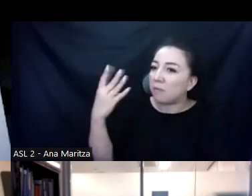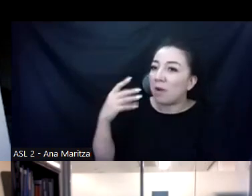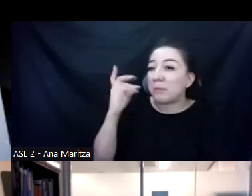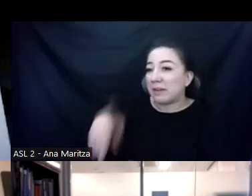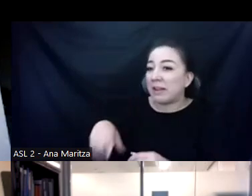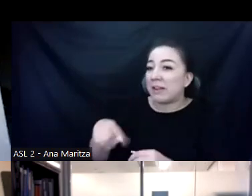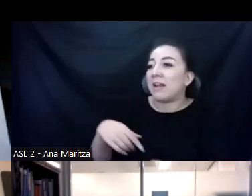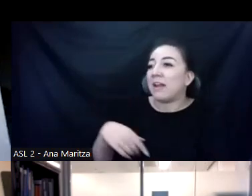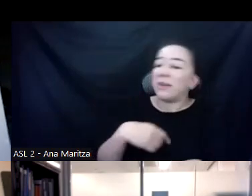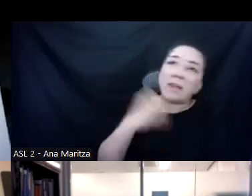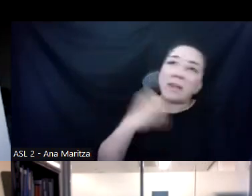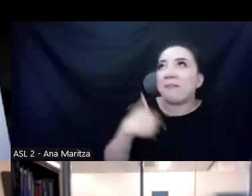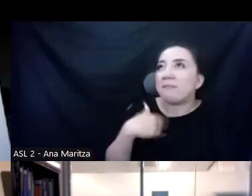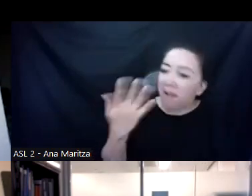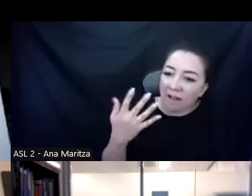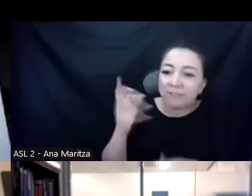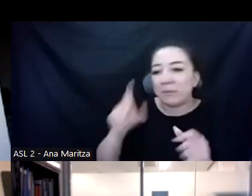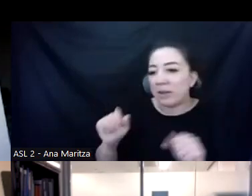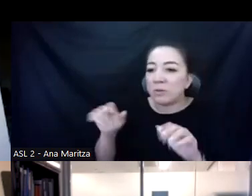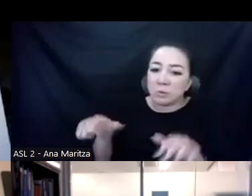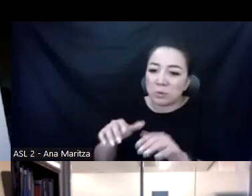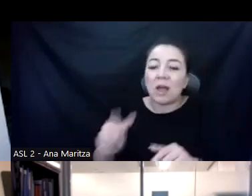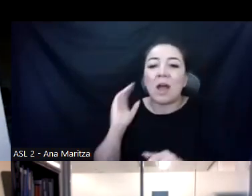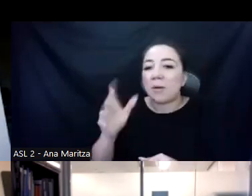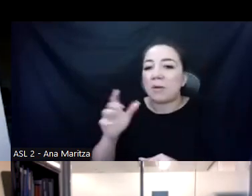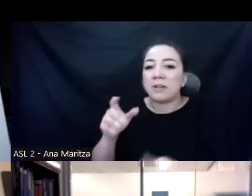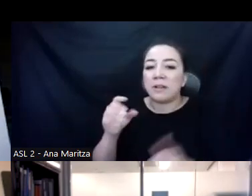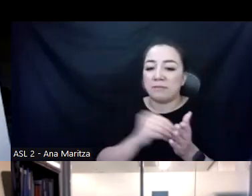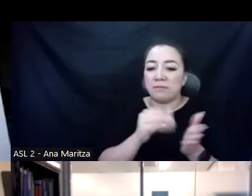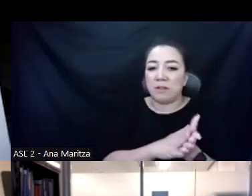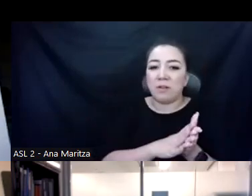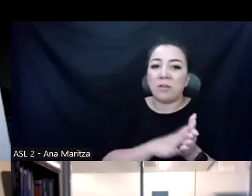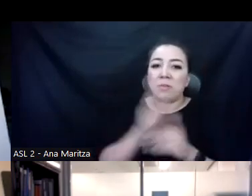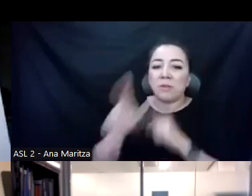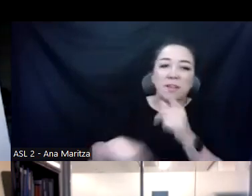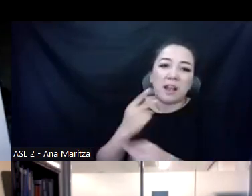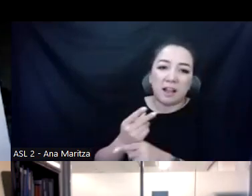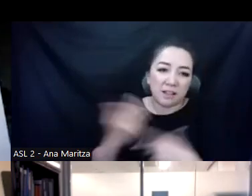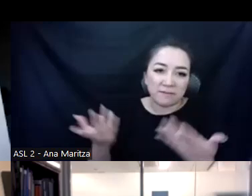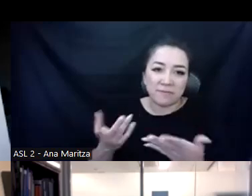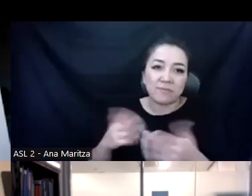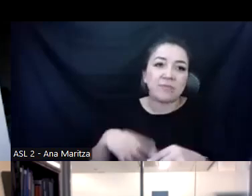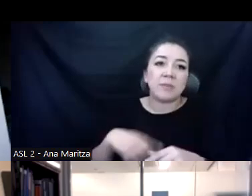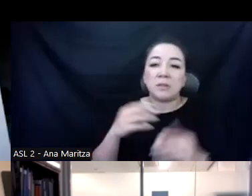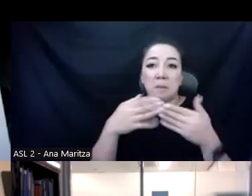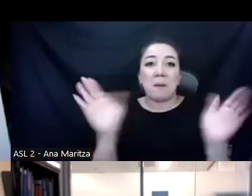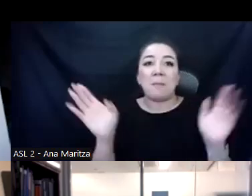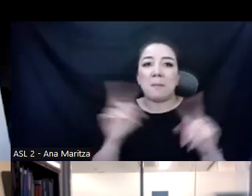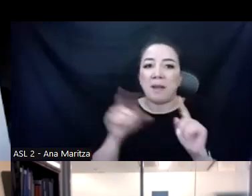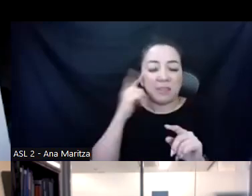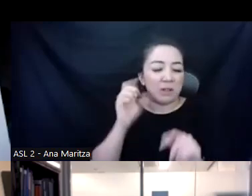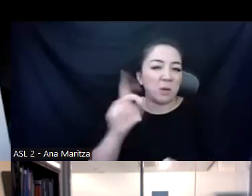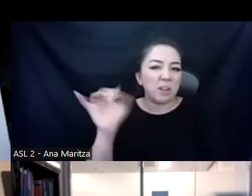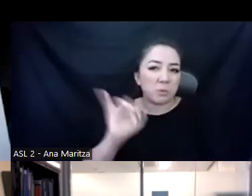have 5, then we can do it. I'll just have to notice it, those types of things, and they'll be public, but I think that's okay too. Okay.